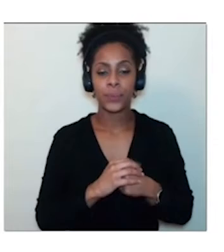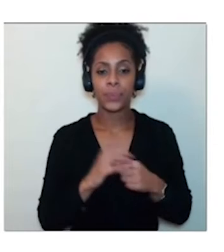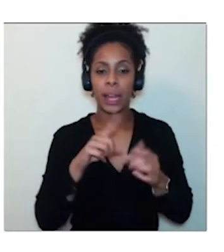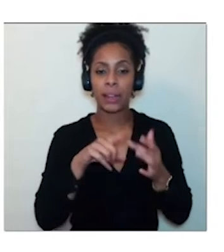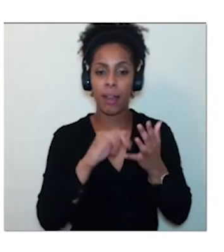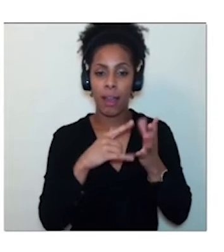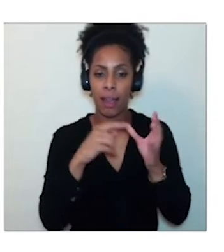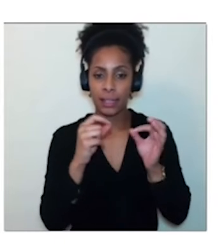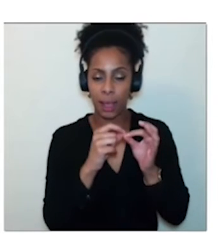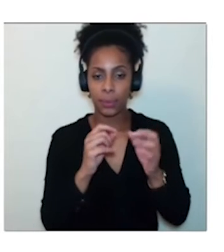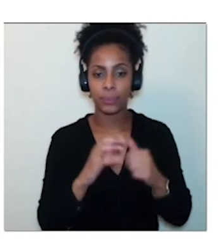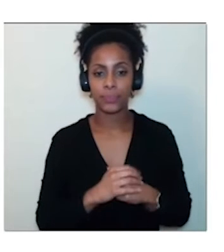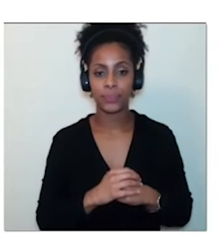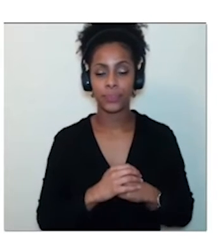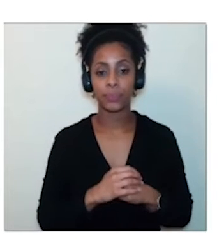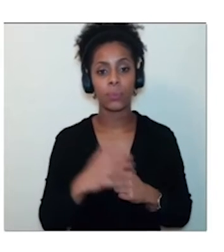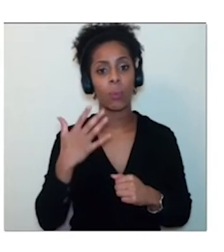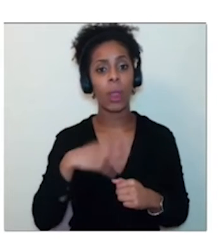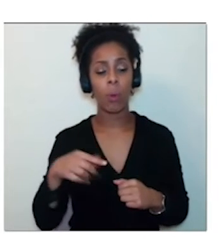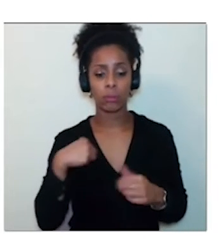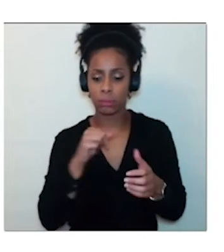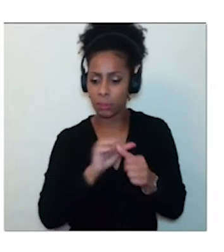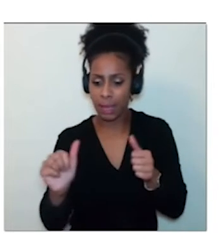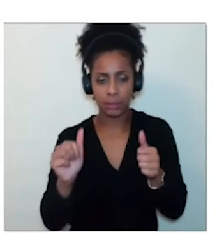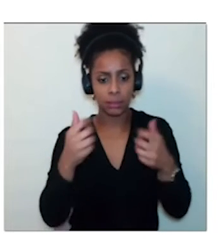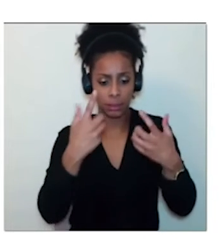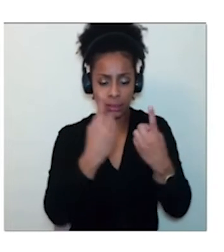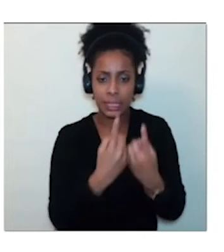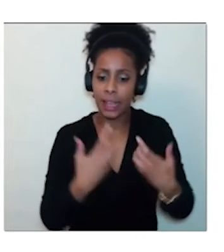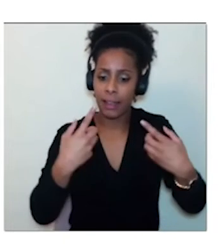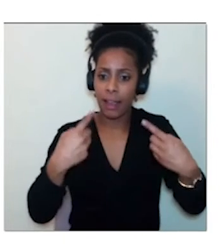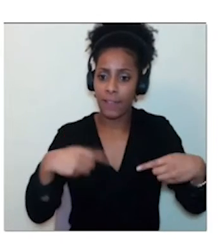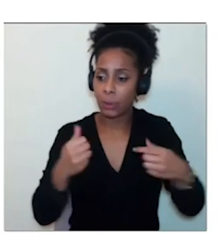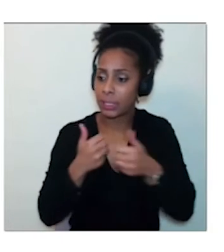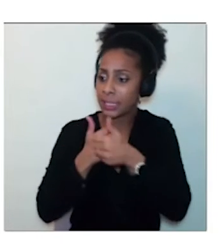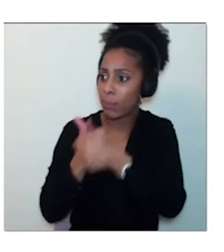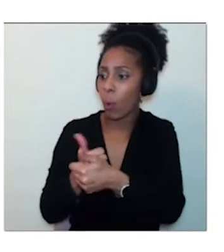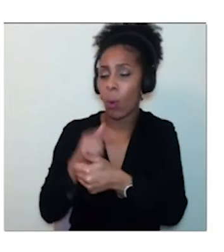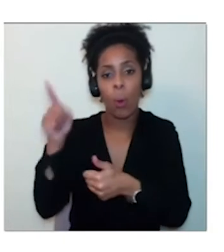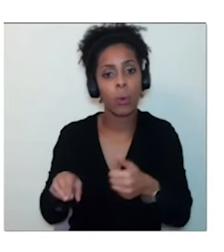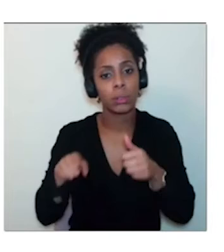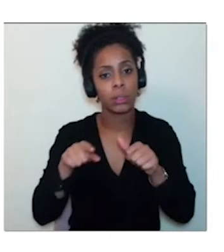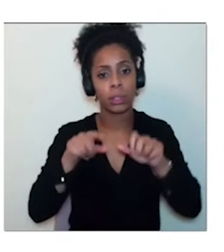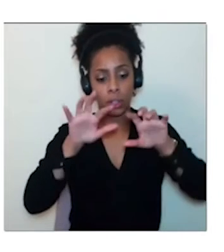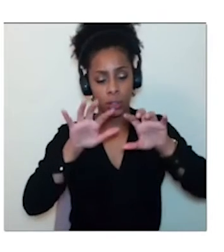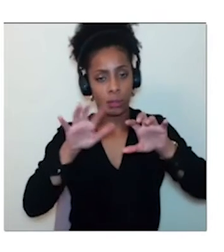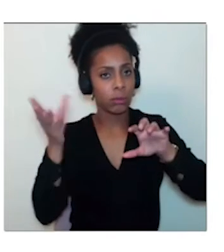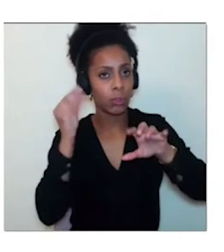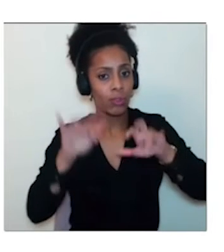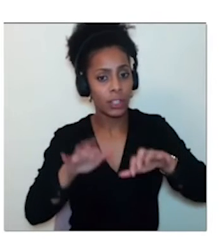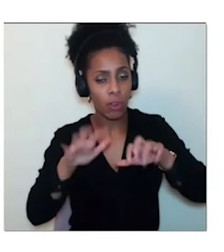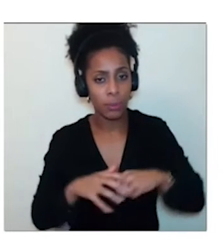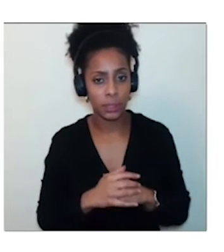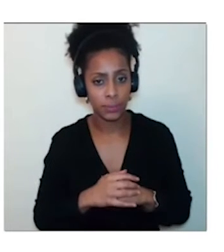to support transcribers. We want to publicise and promote the need for accessible information